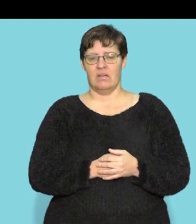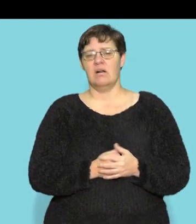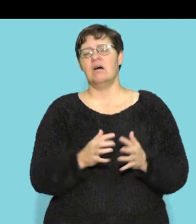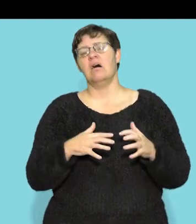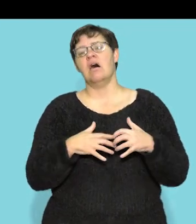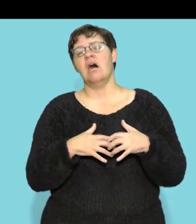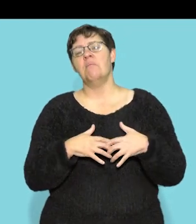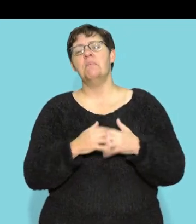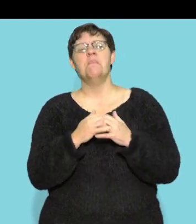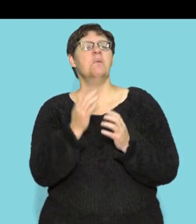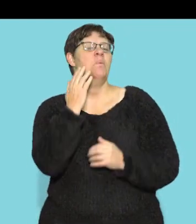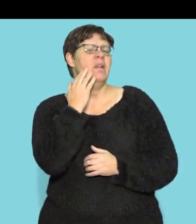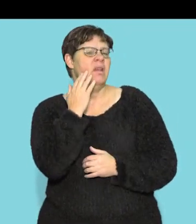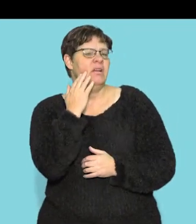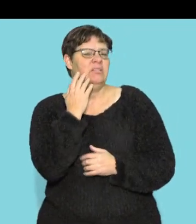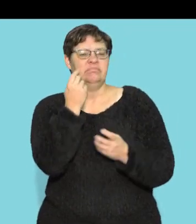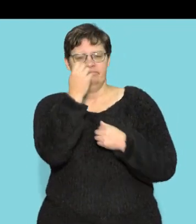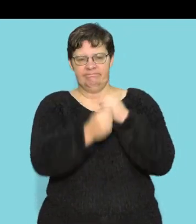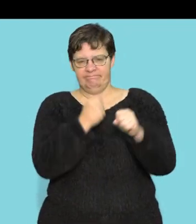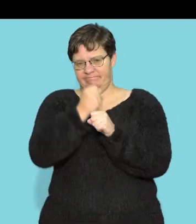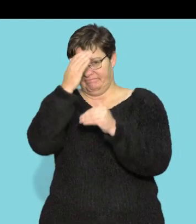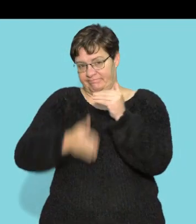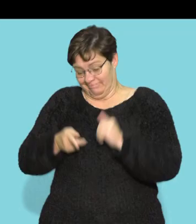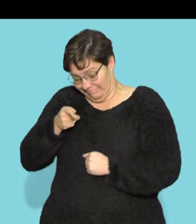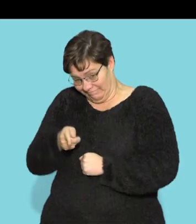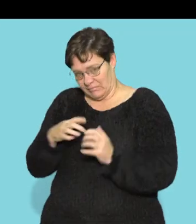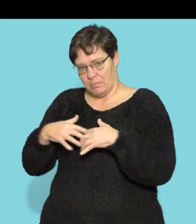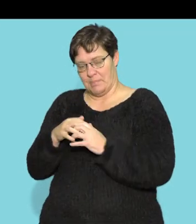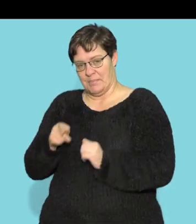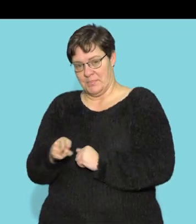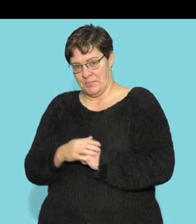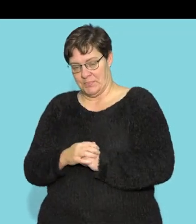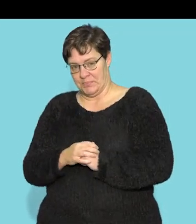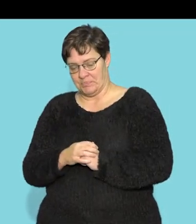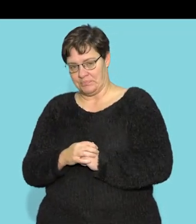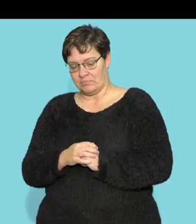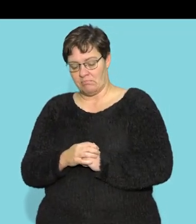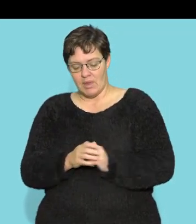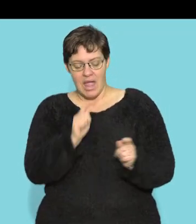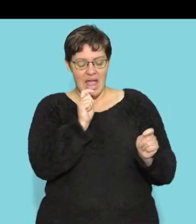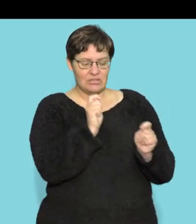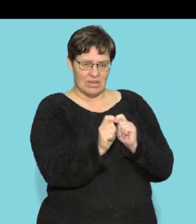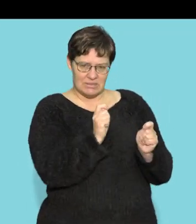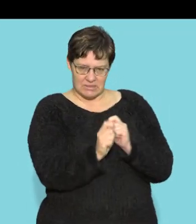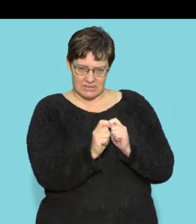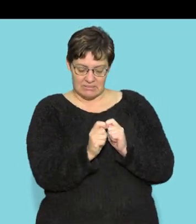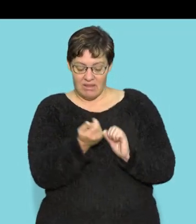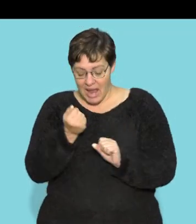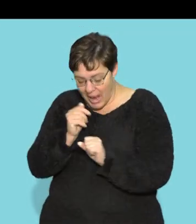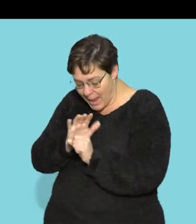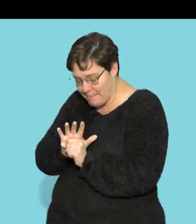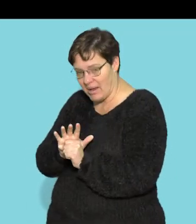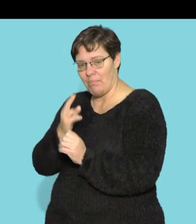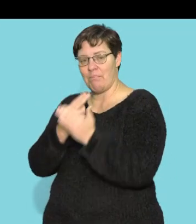the end of your year, namely your financial year end. Remember, your adjustment impacts